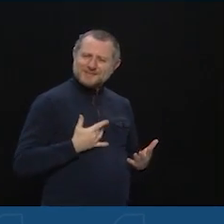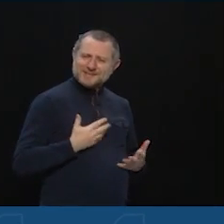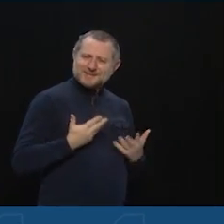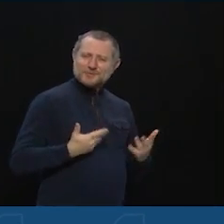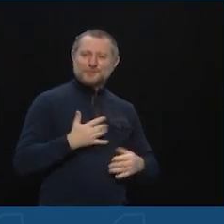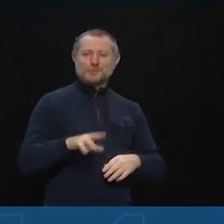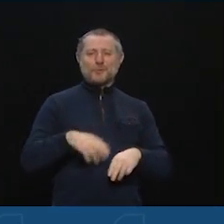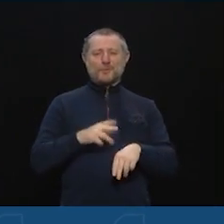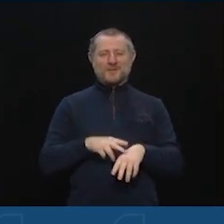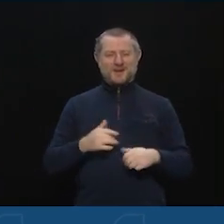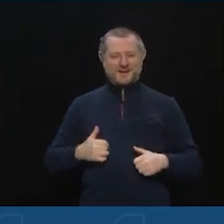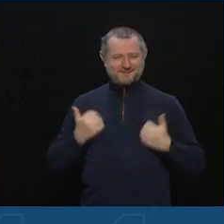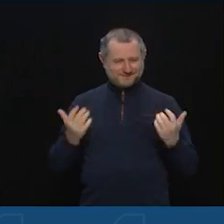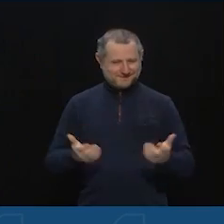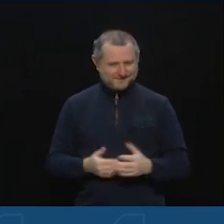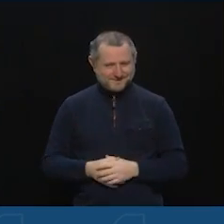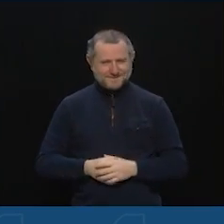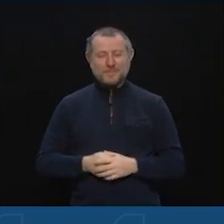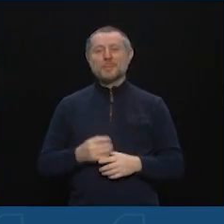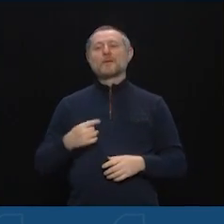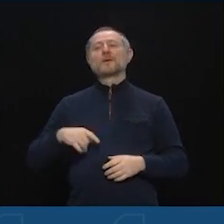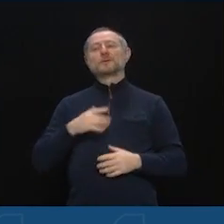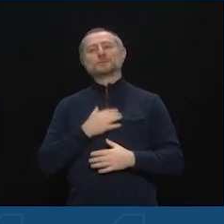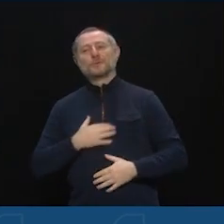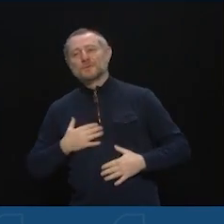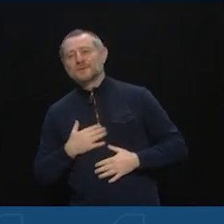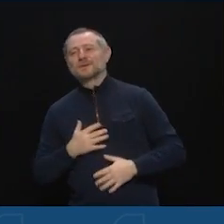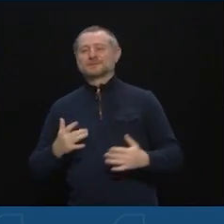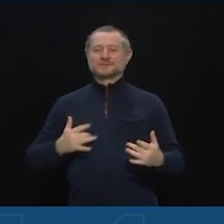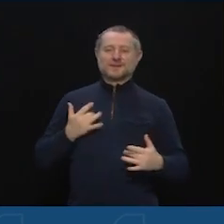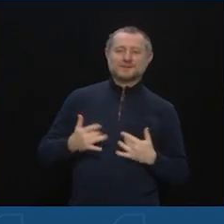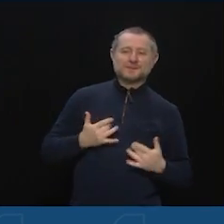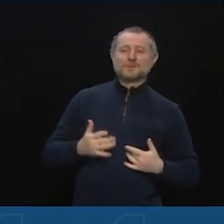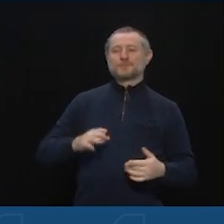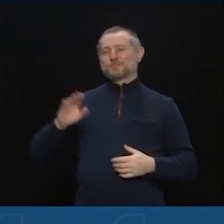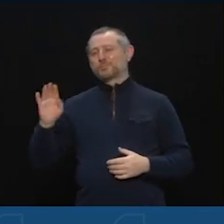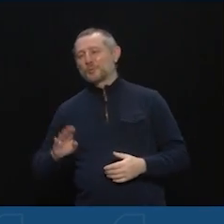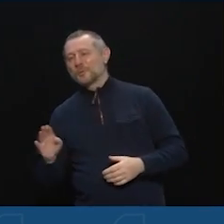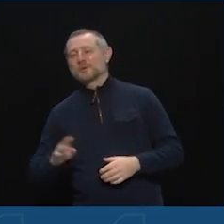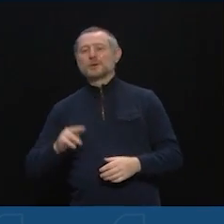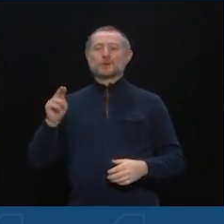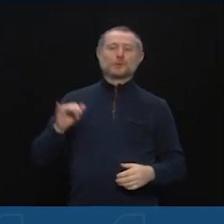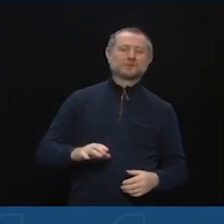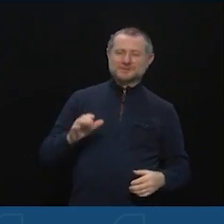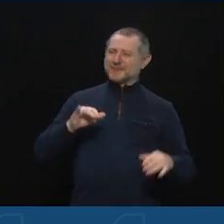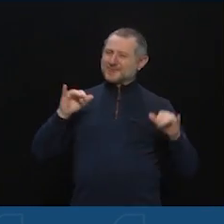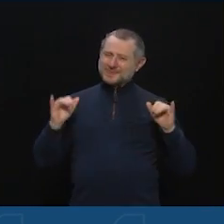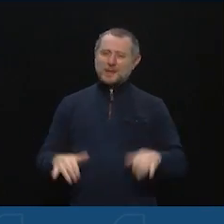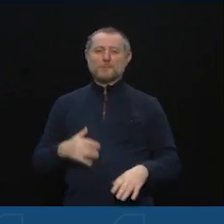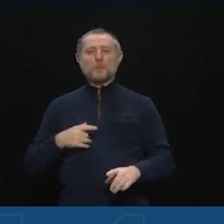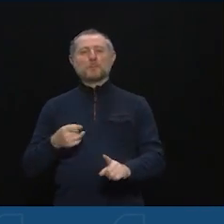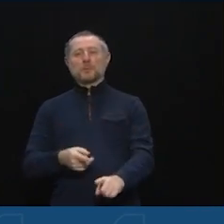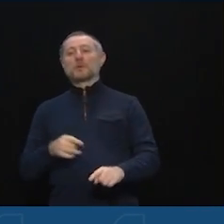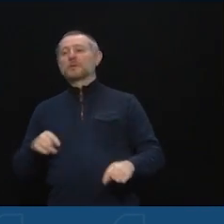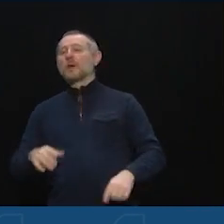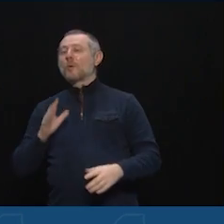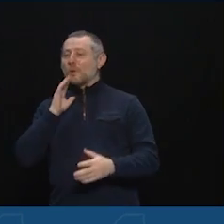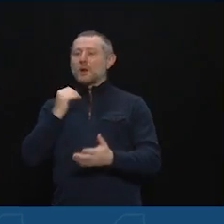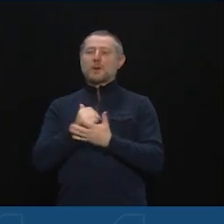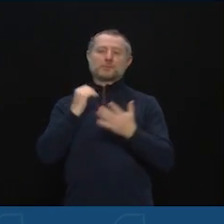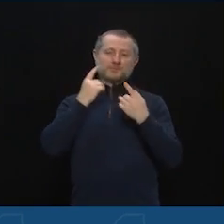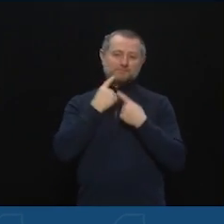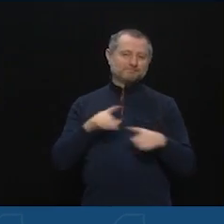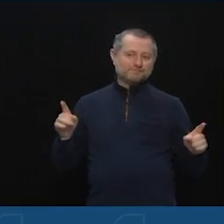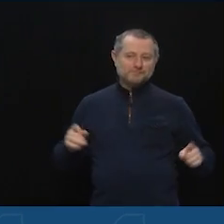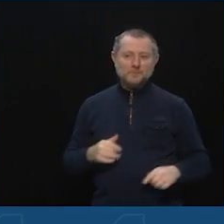fun, this entertaining, this exciting Brooklyn, this exciting New York is what it's about. And this is going to help do that. So I want to be back out